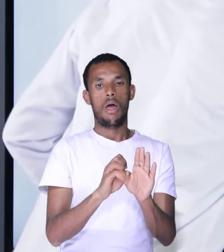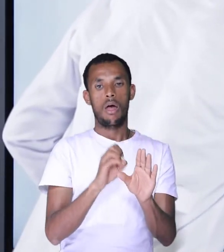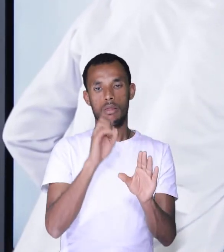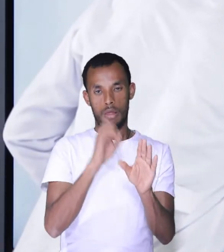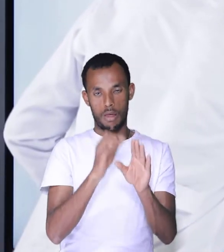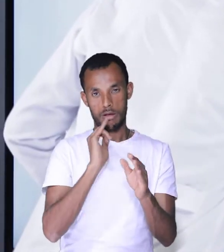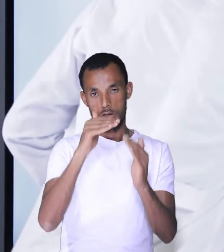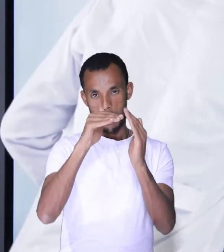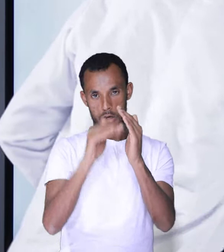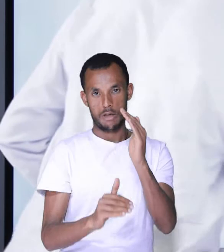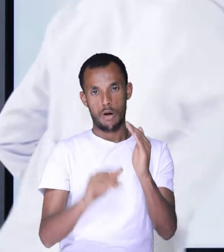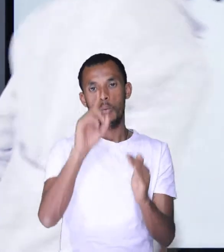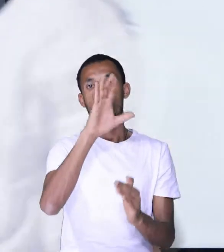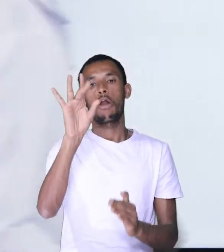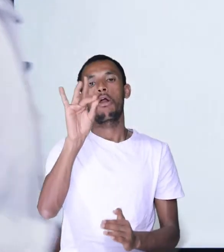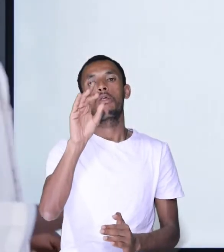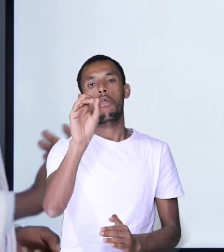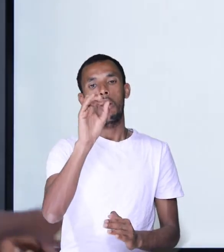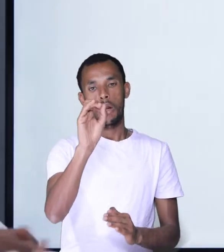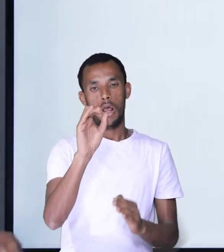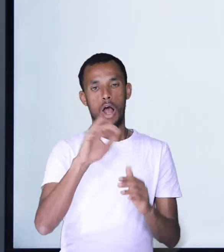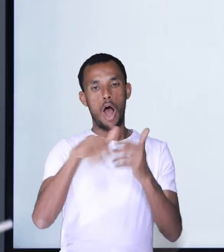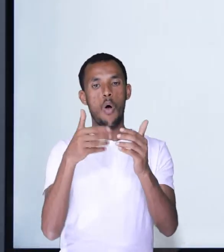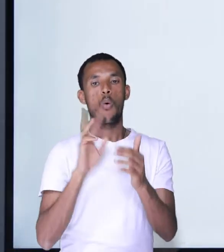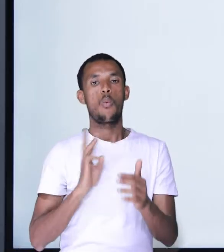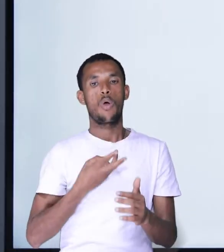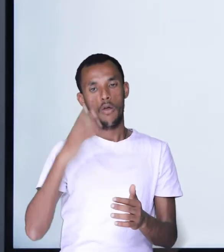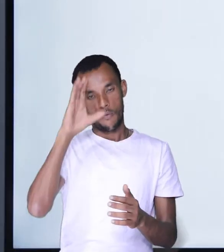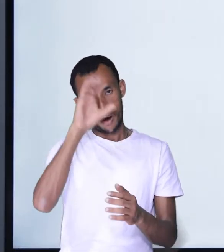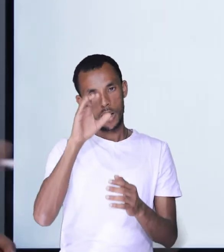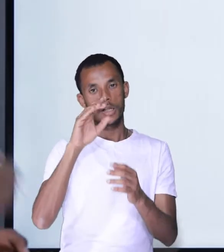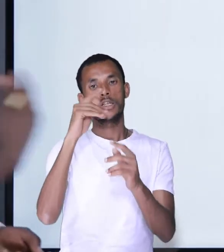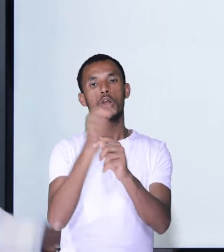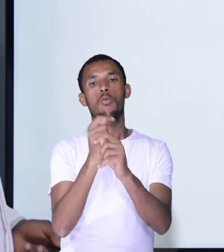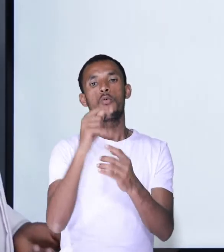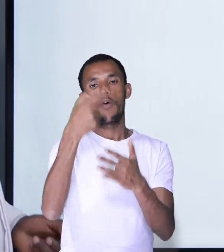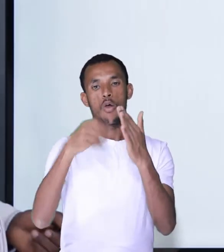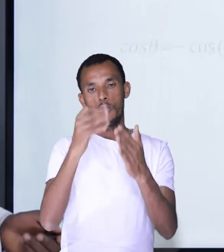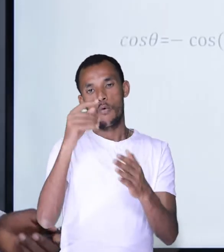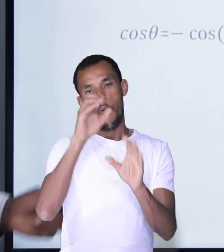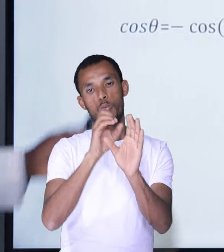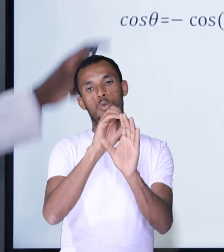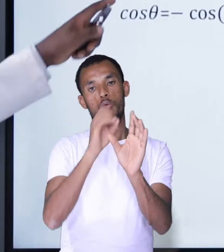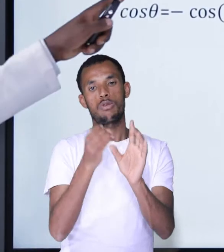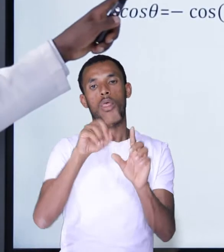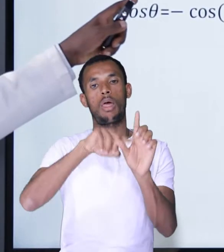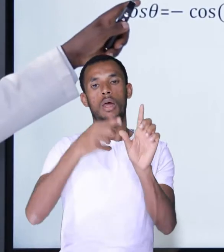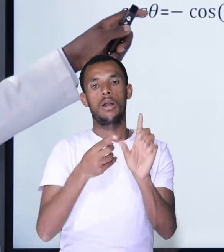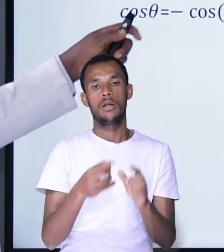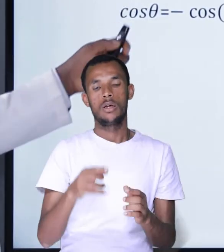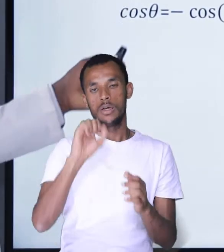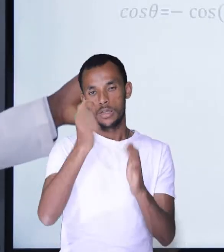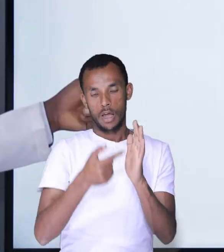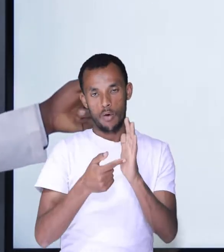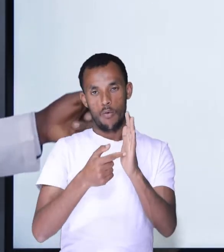than 180 degree. So how we can find the trigonometric values of such obtuse angles? Sine